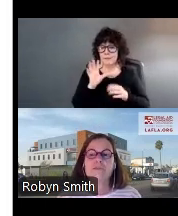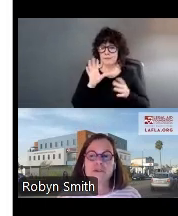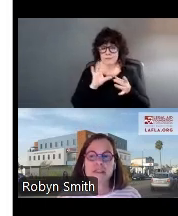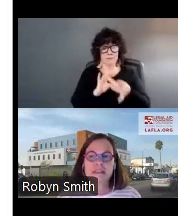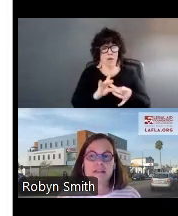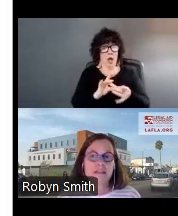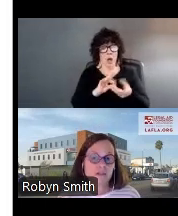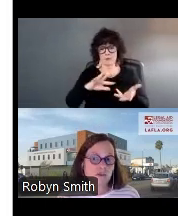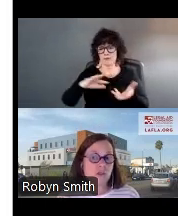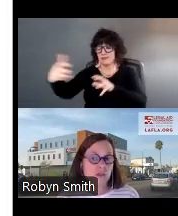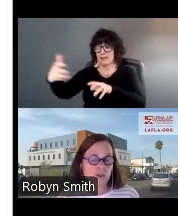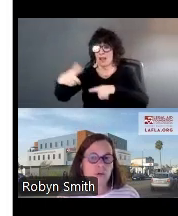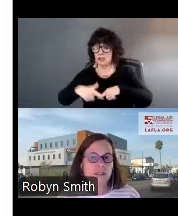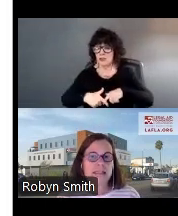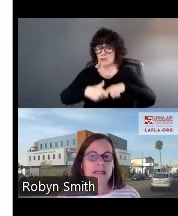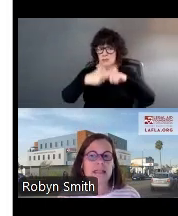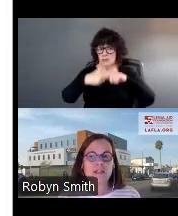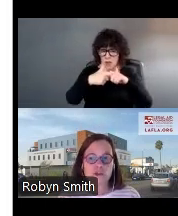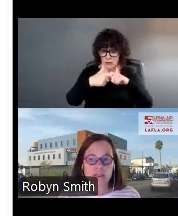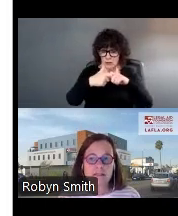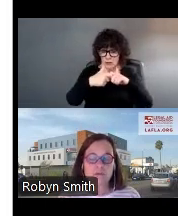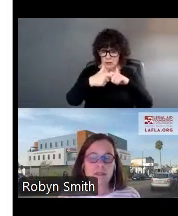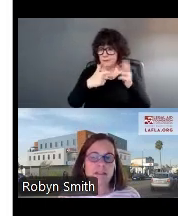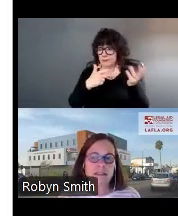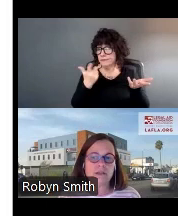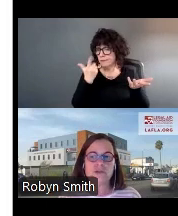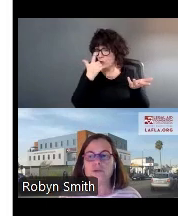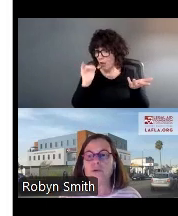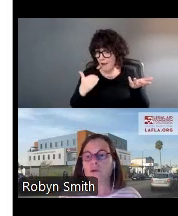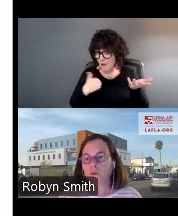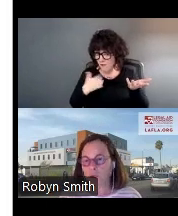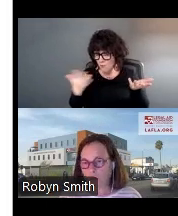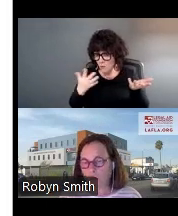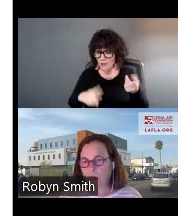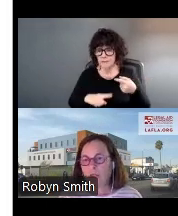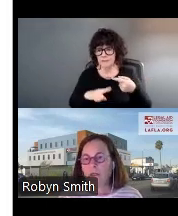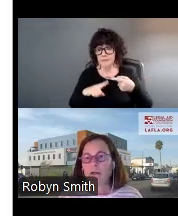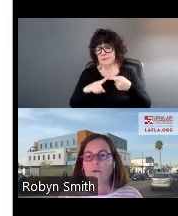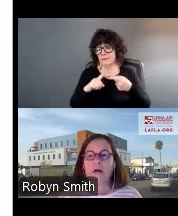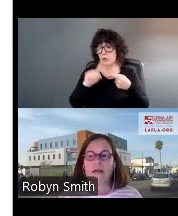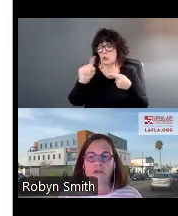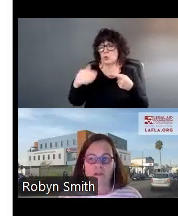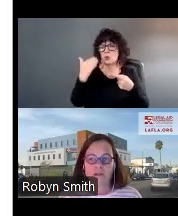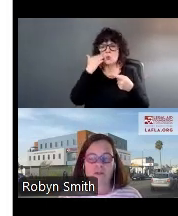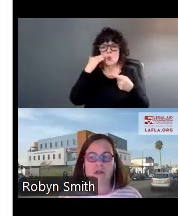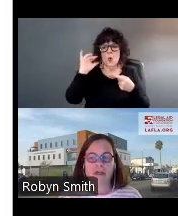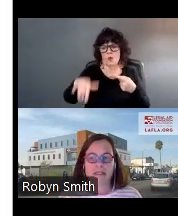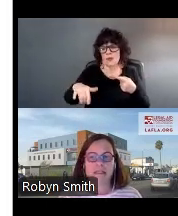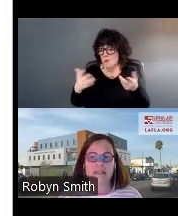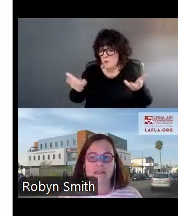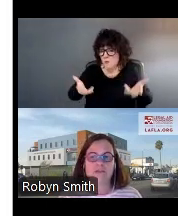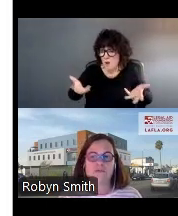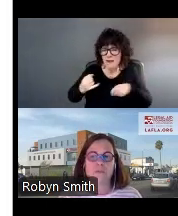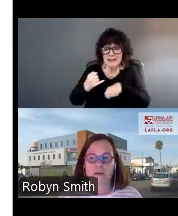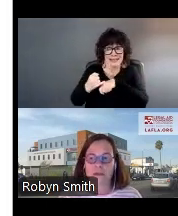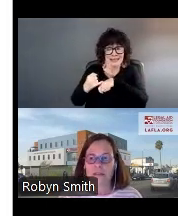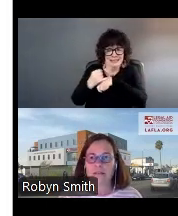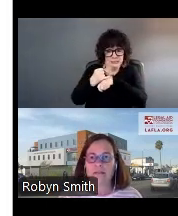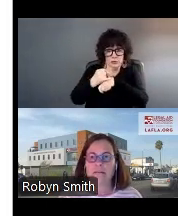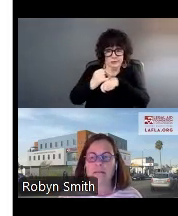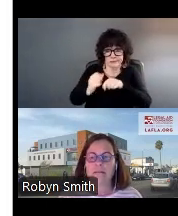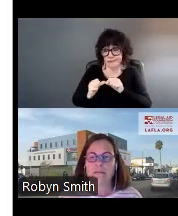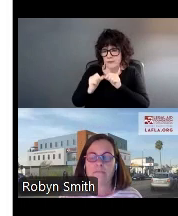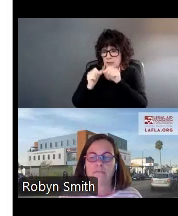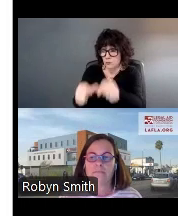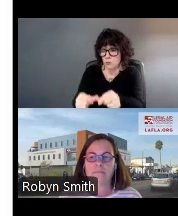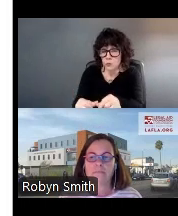The first that you should know is that interest will continue to accrue while your loans are in disaster forbearance.